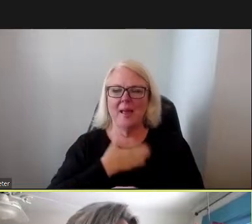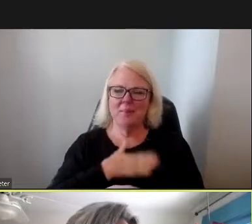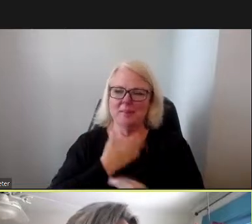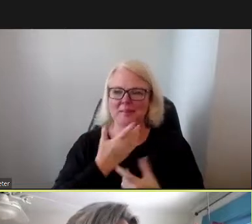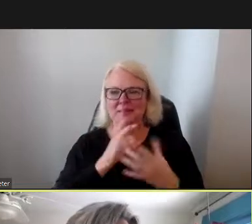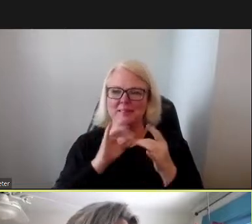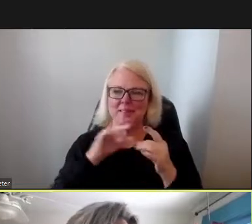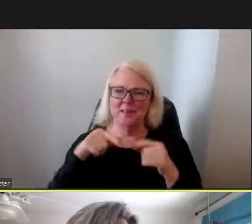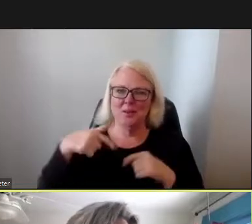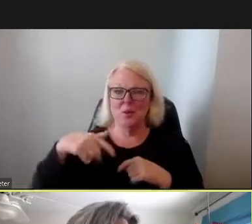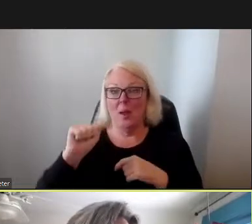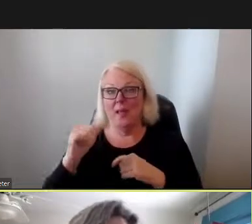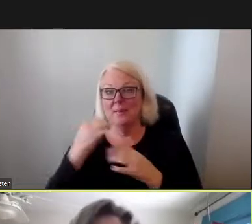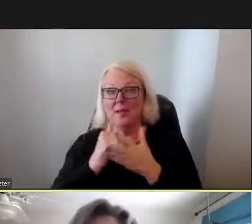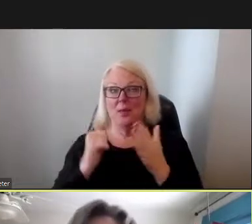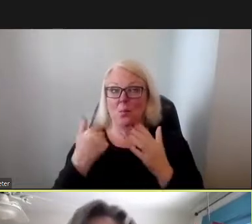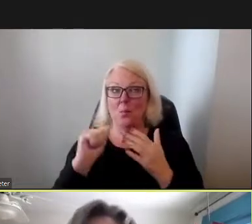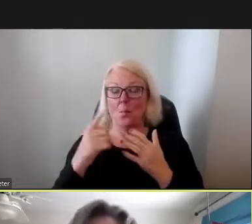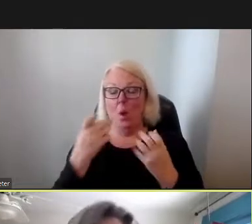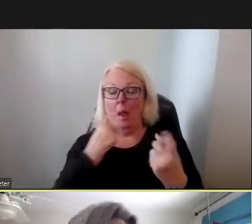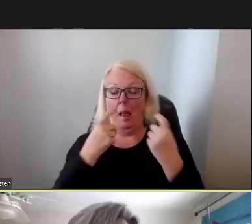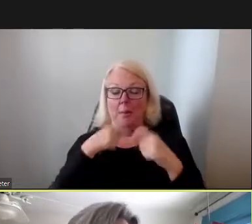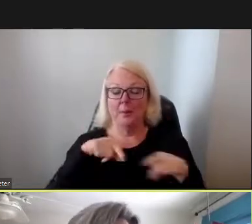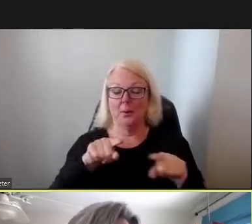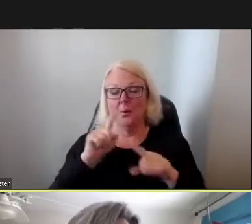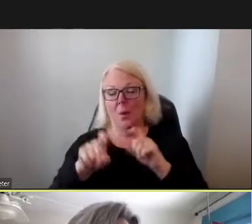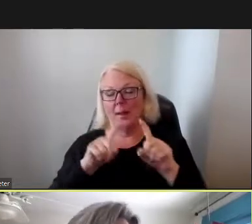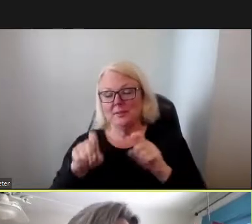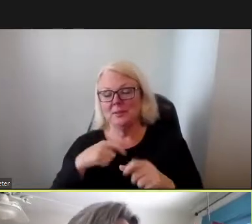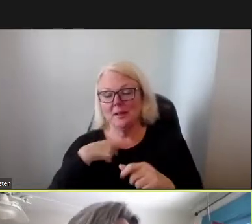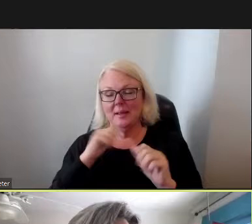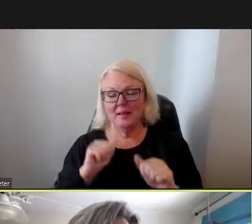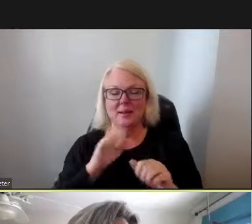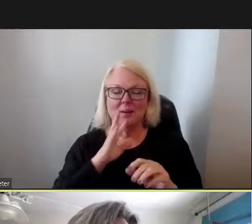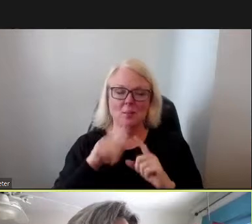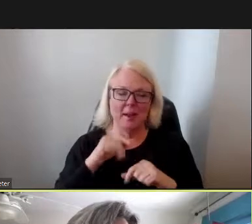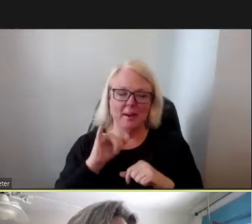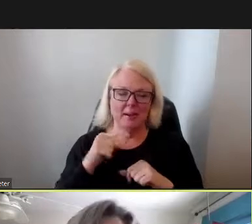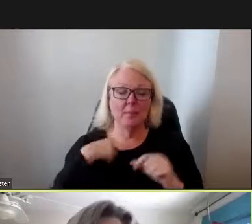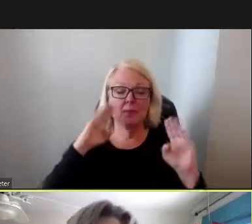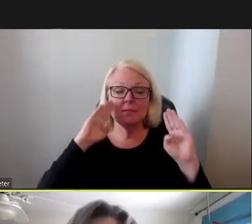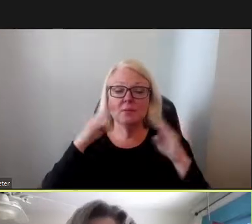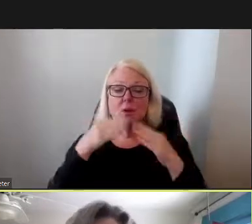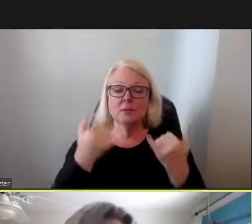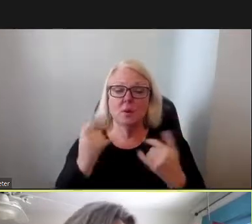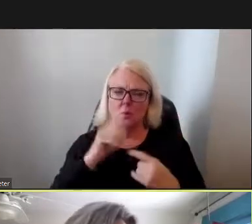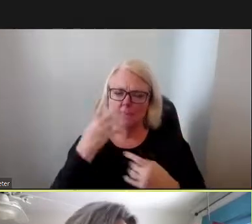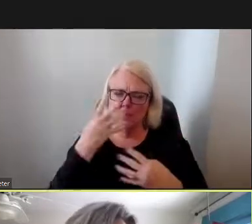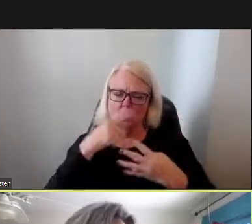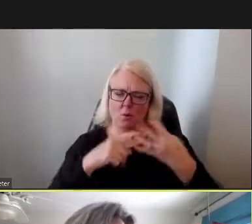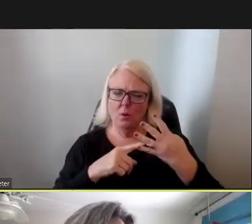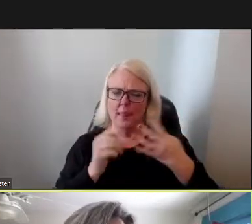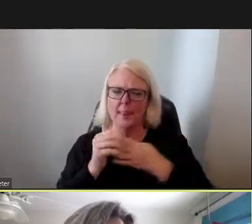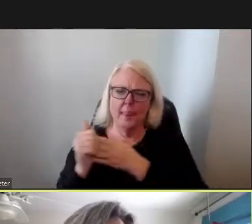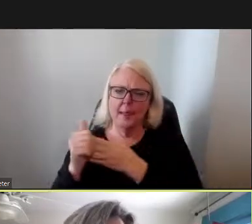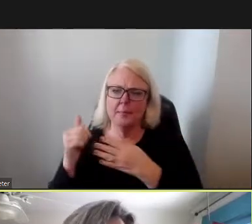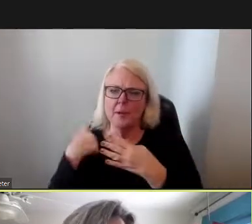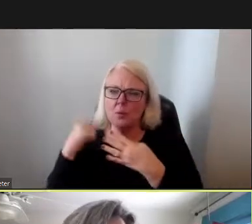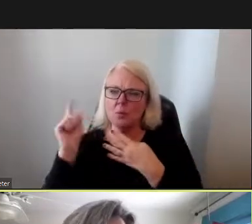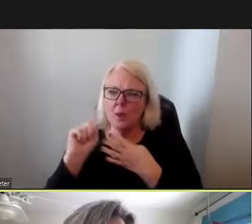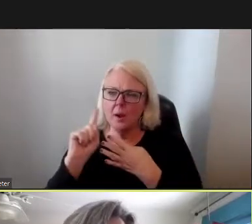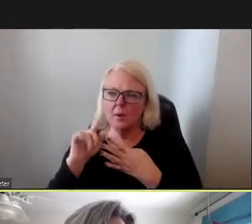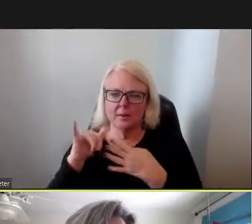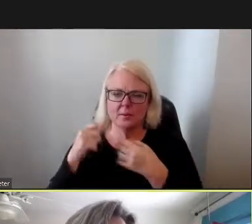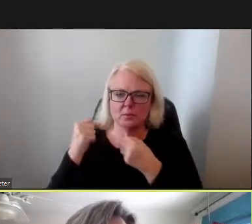in Q&A if anyone is interested. Rather, what I'm going to focus on today is where those four key themes led me, which is to a